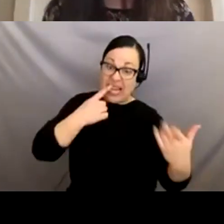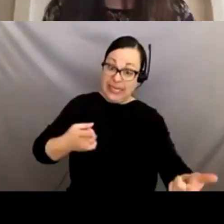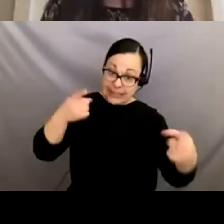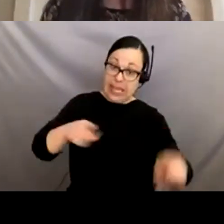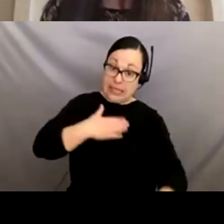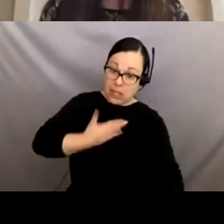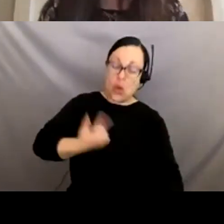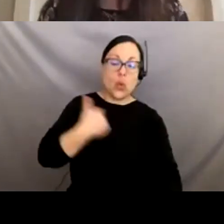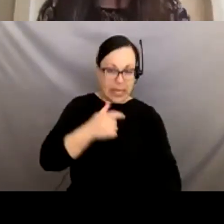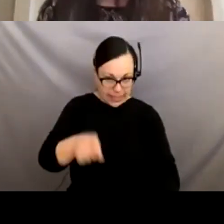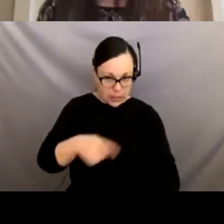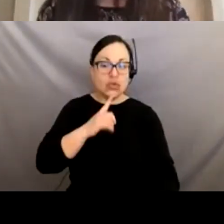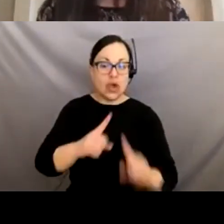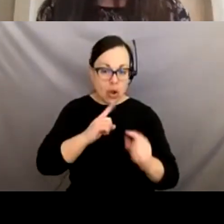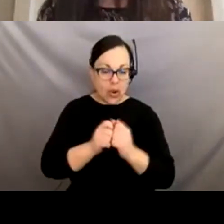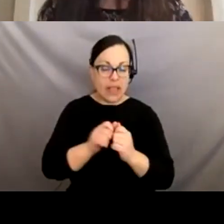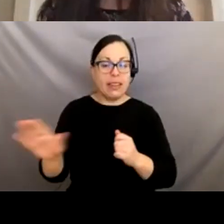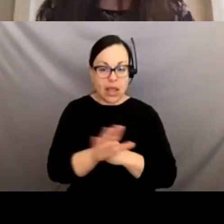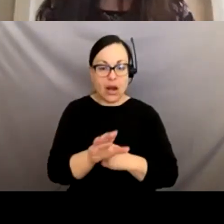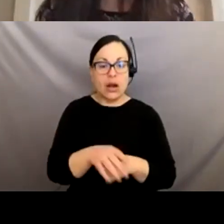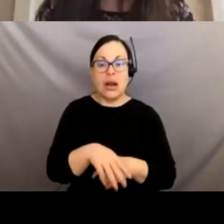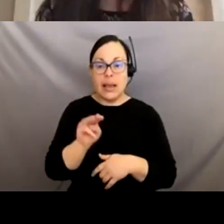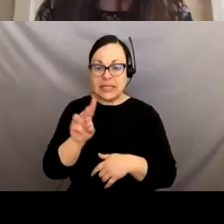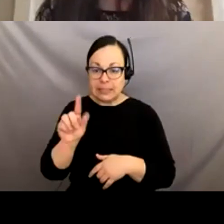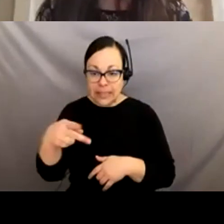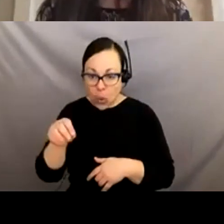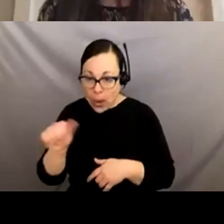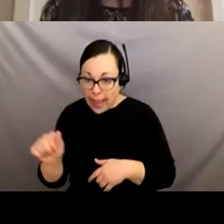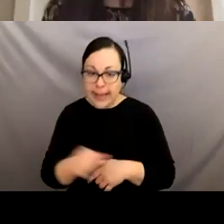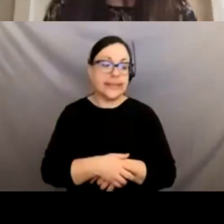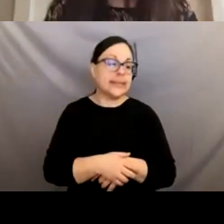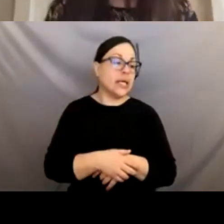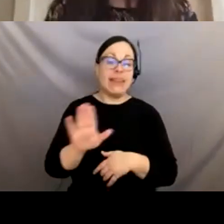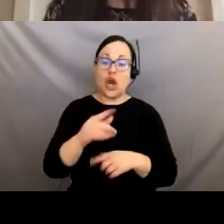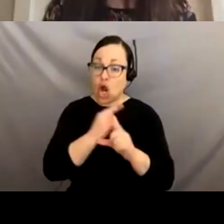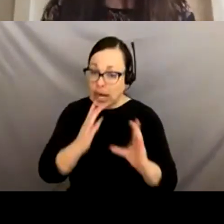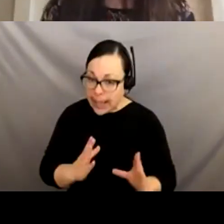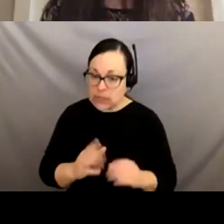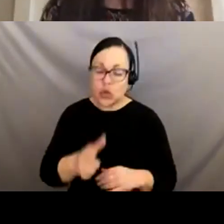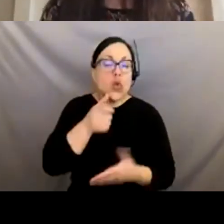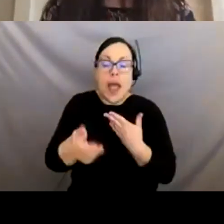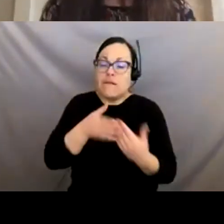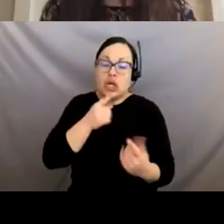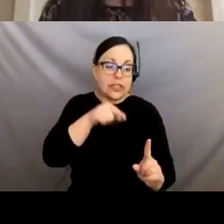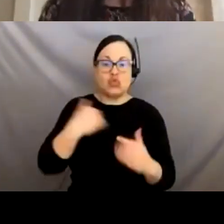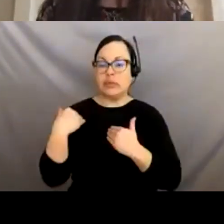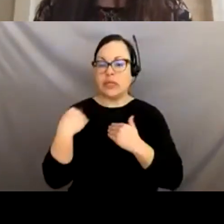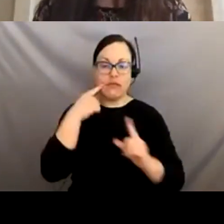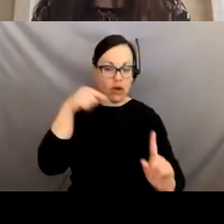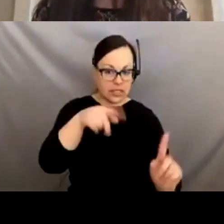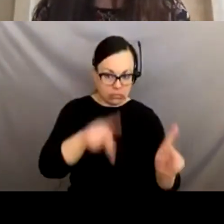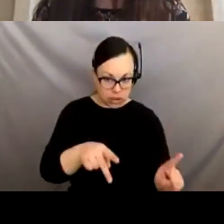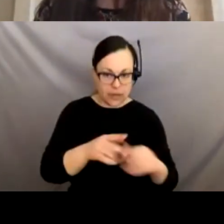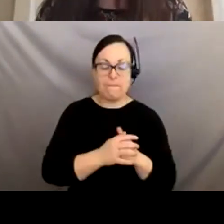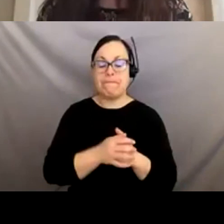to their MDPOAs, their guardians, whoever the responsible party is. And it looks like now,